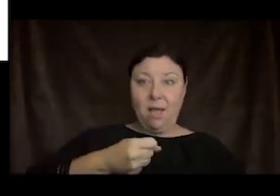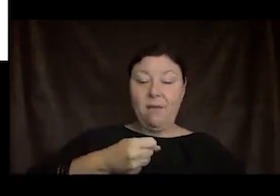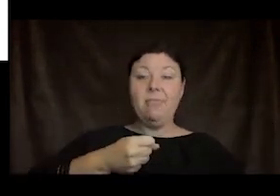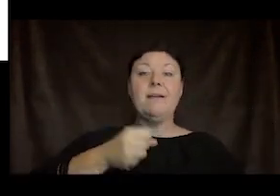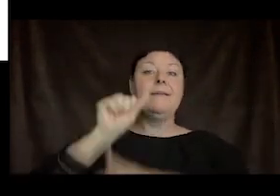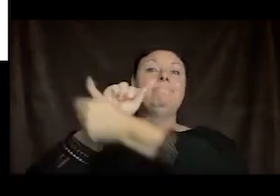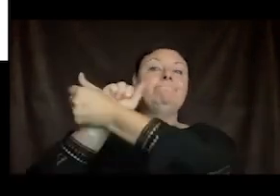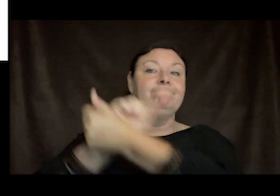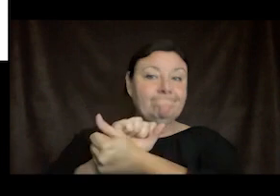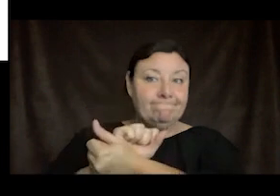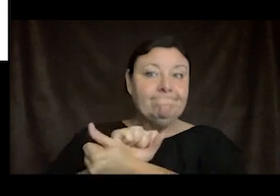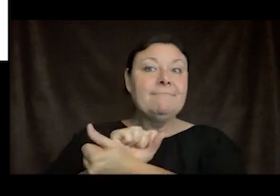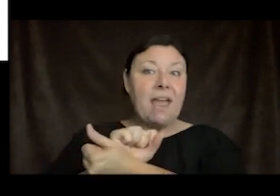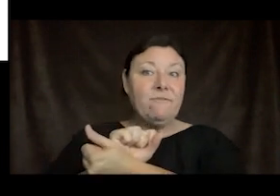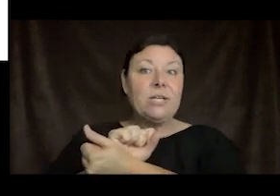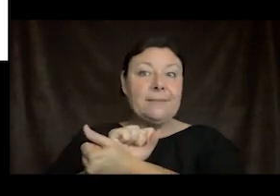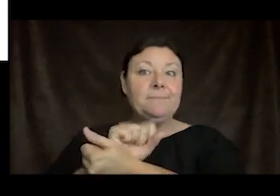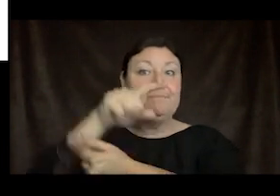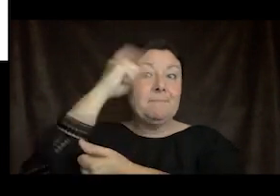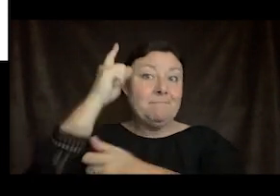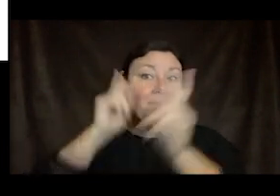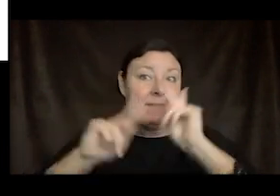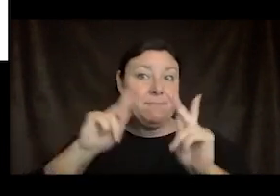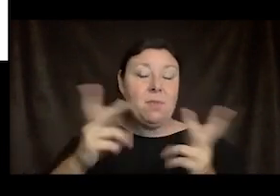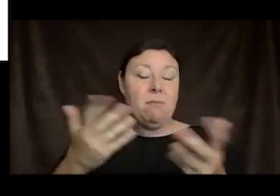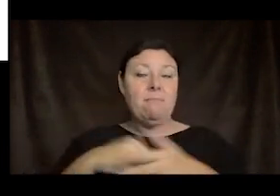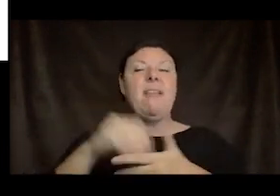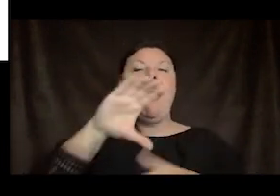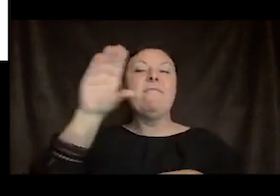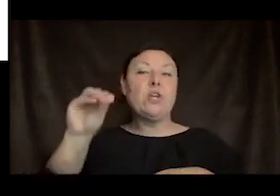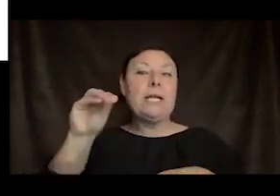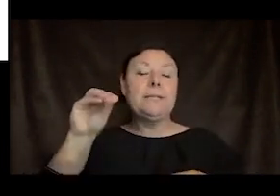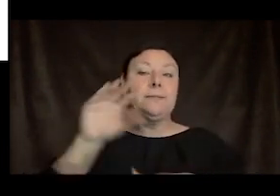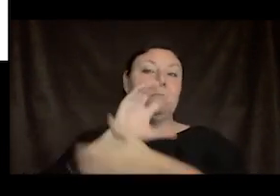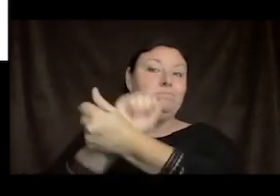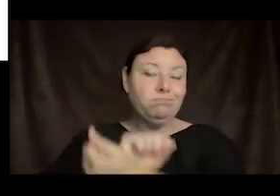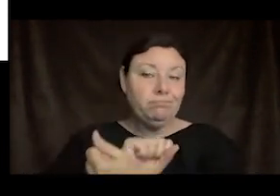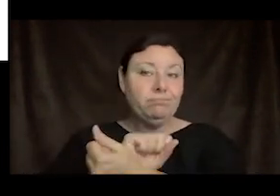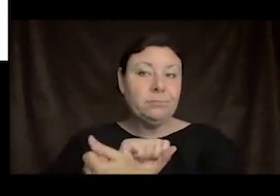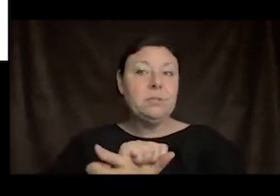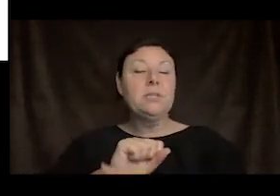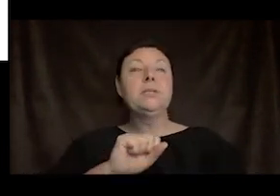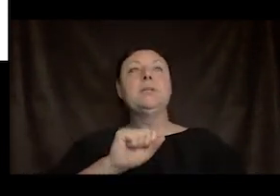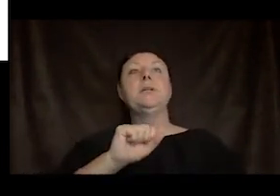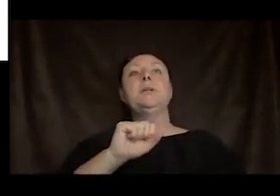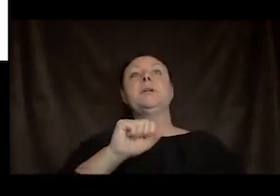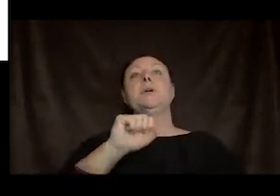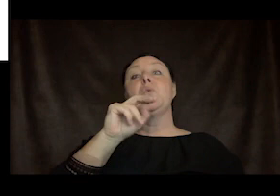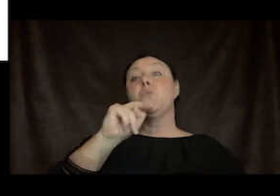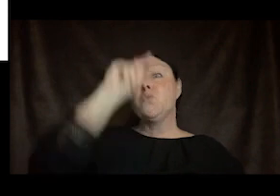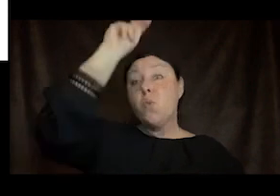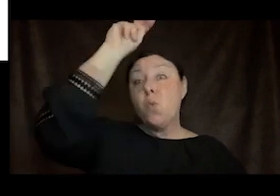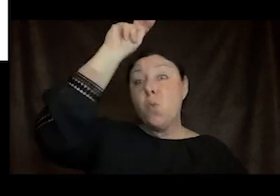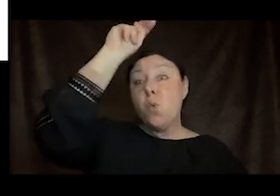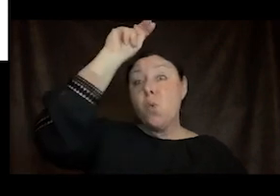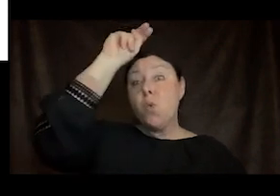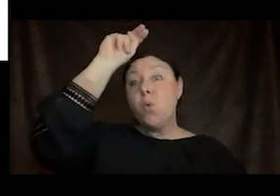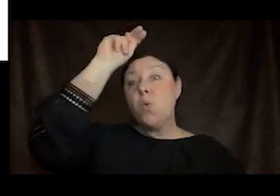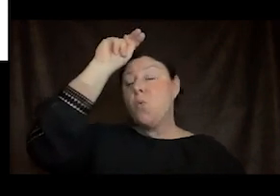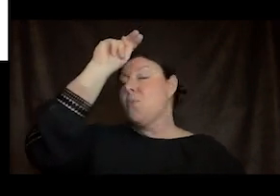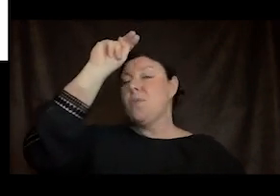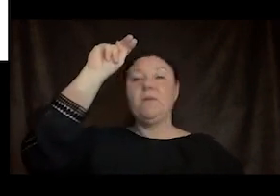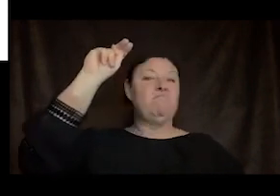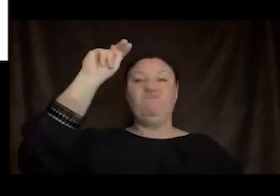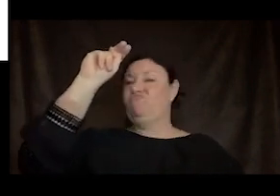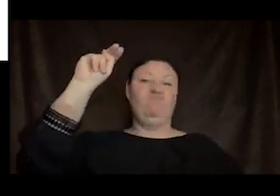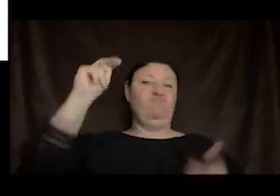enslaved Africans. That doesn't mean that it didn't have some impact in the North, but in the North, we might have had Northern